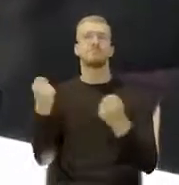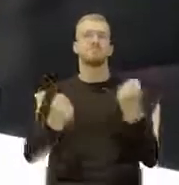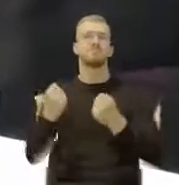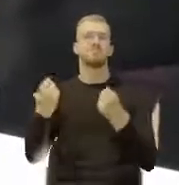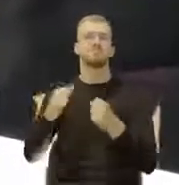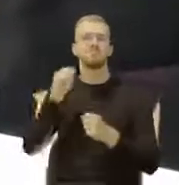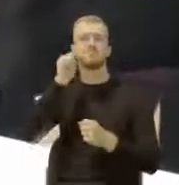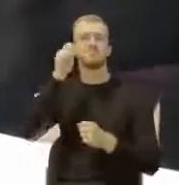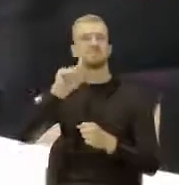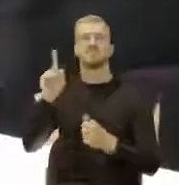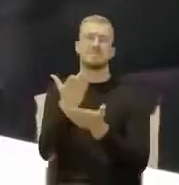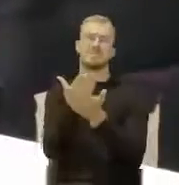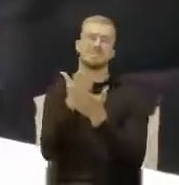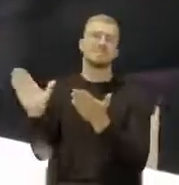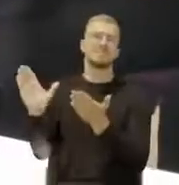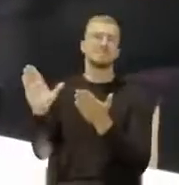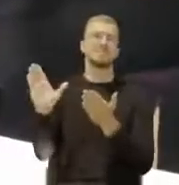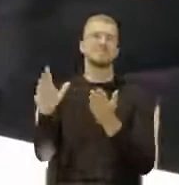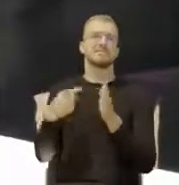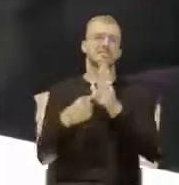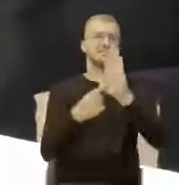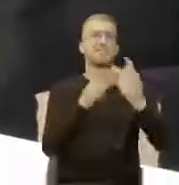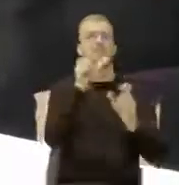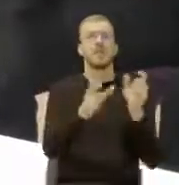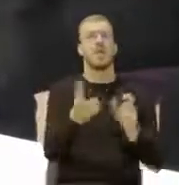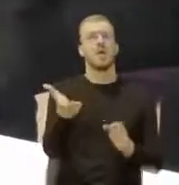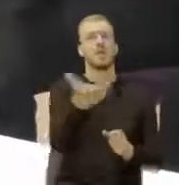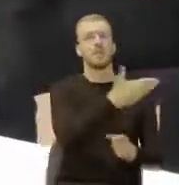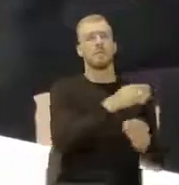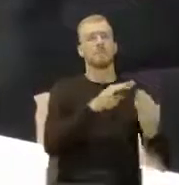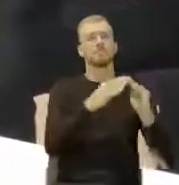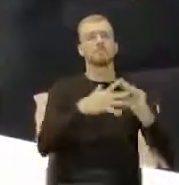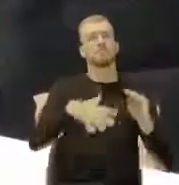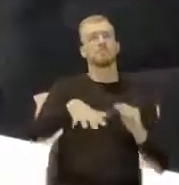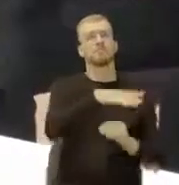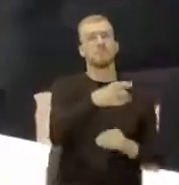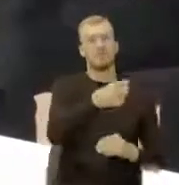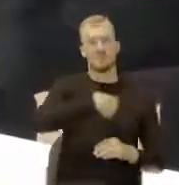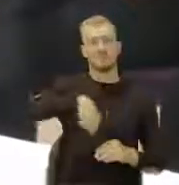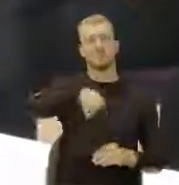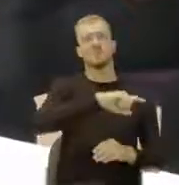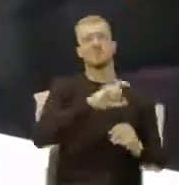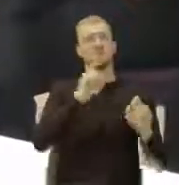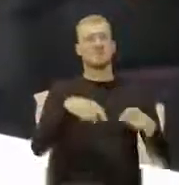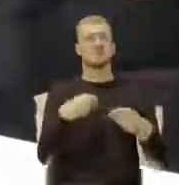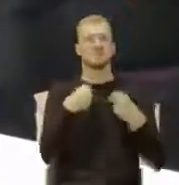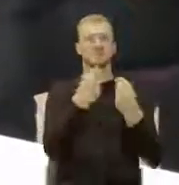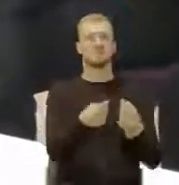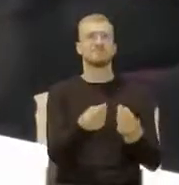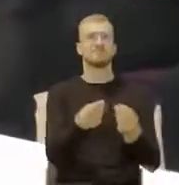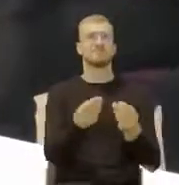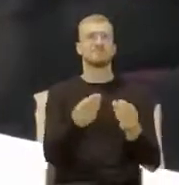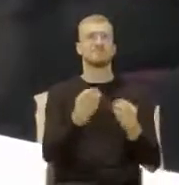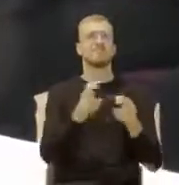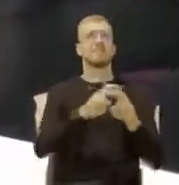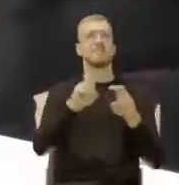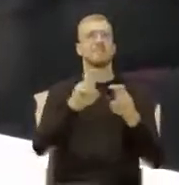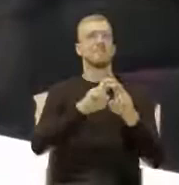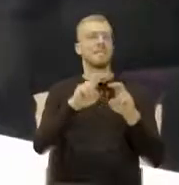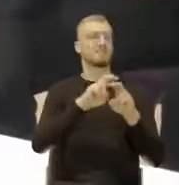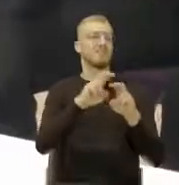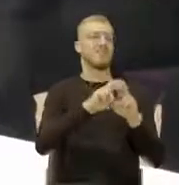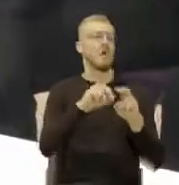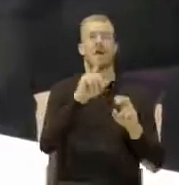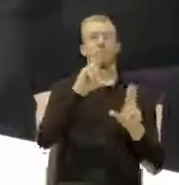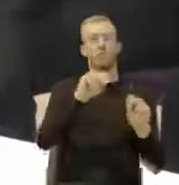people and not cars. And by prioritizing, of course, walking first, cycling, and public